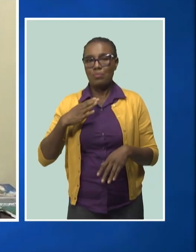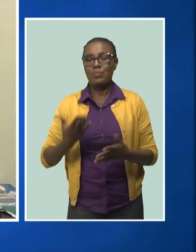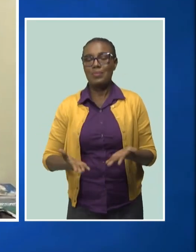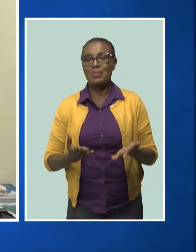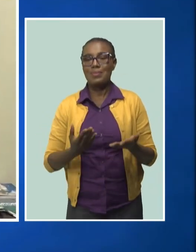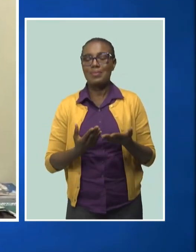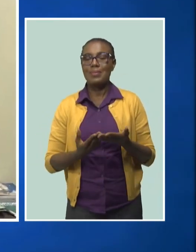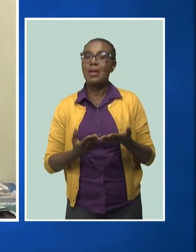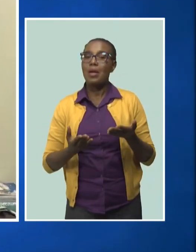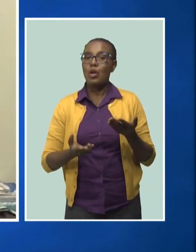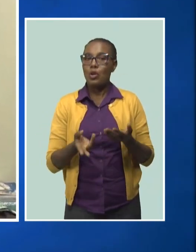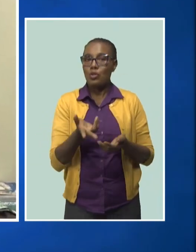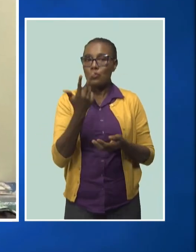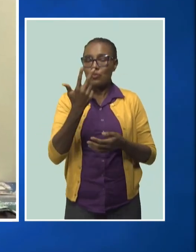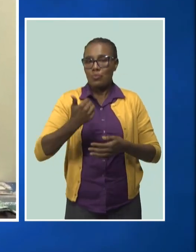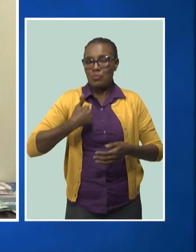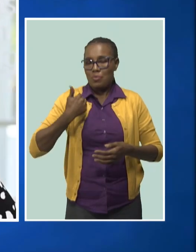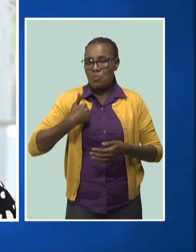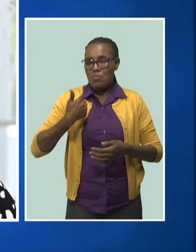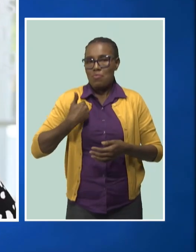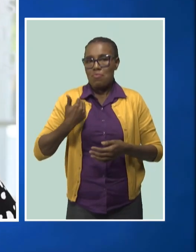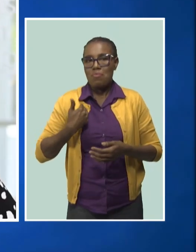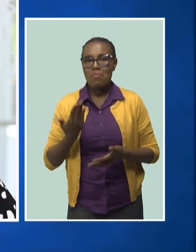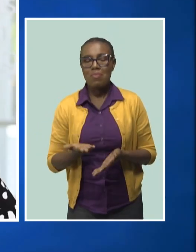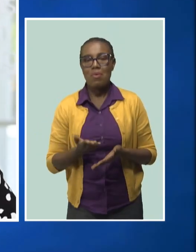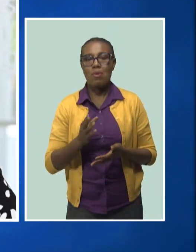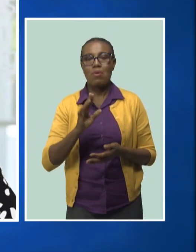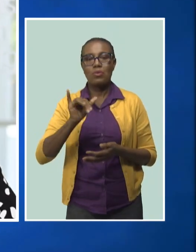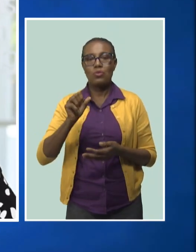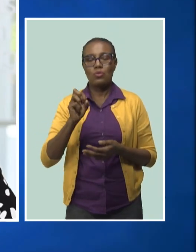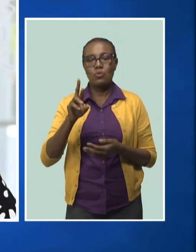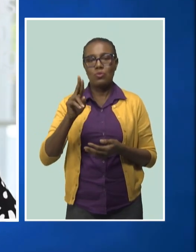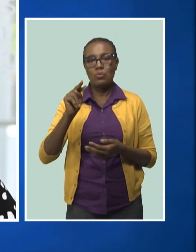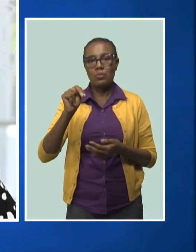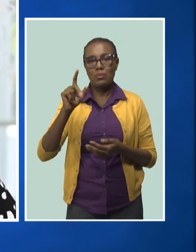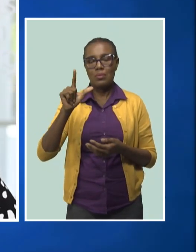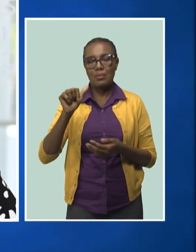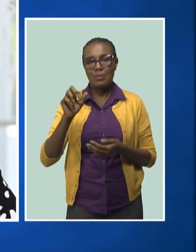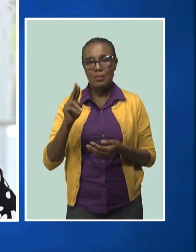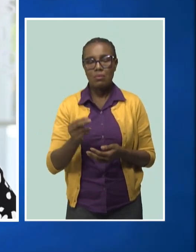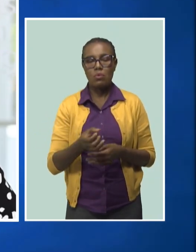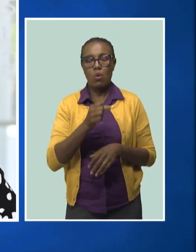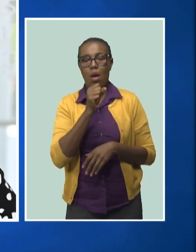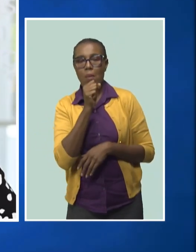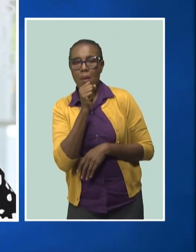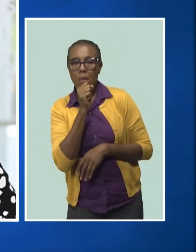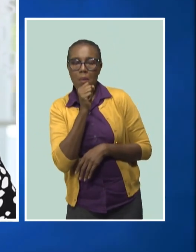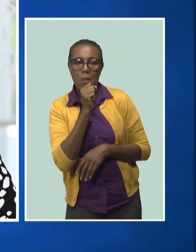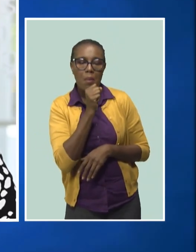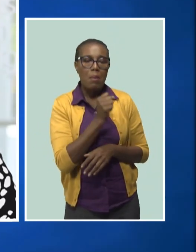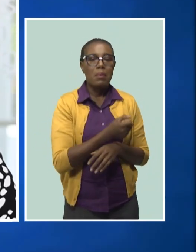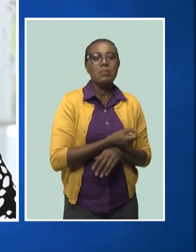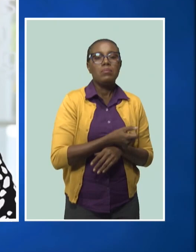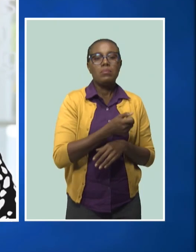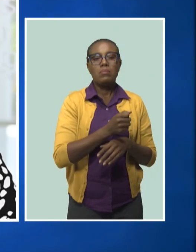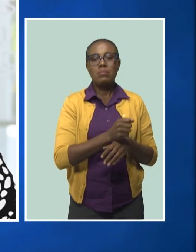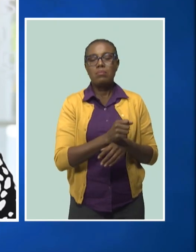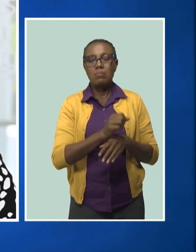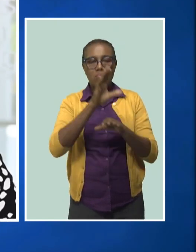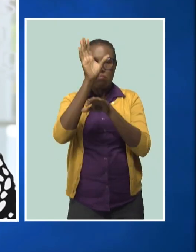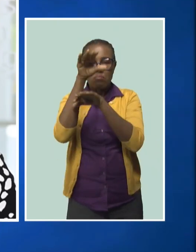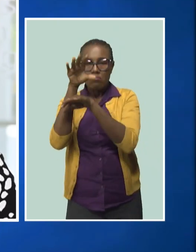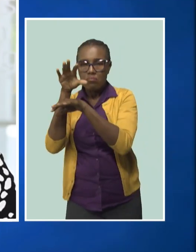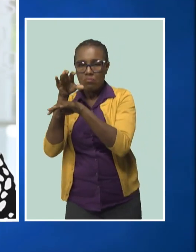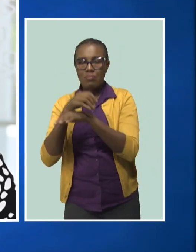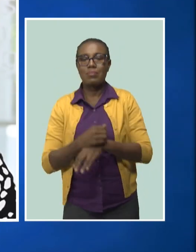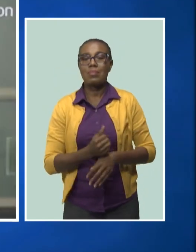Barbadian journalists to the UK to get first-hand experiences of what a modern and diverse and creative Britain